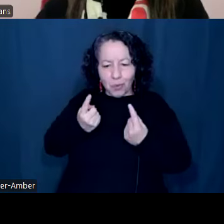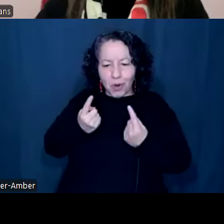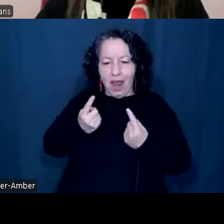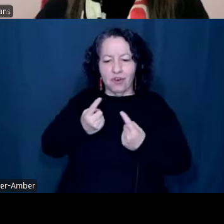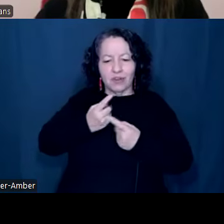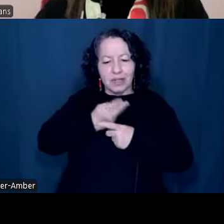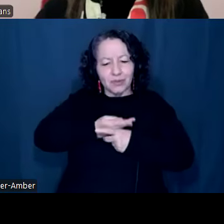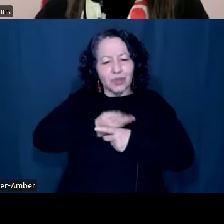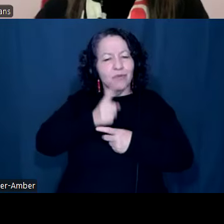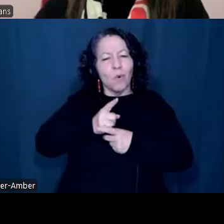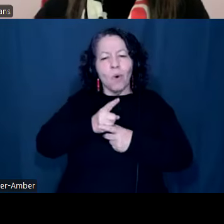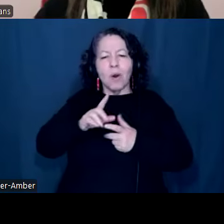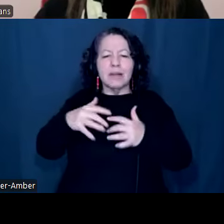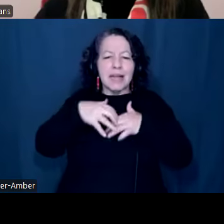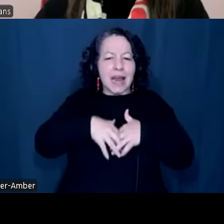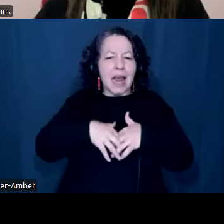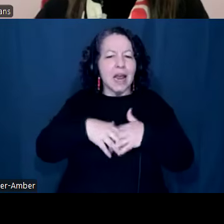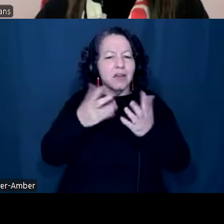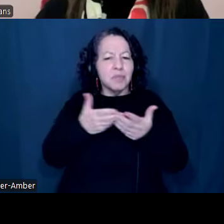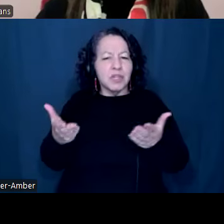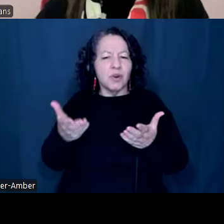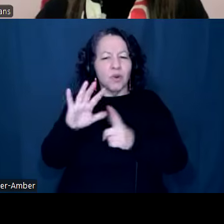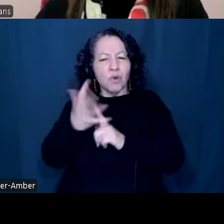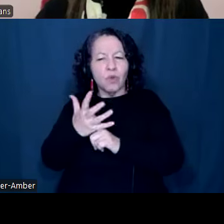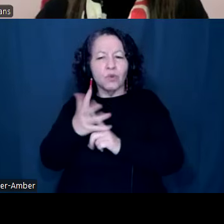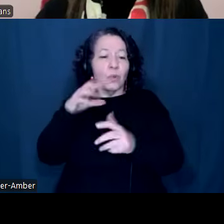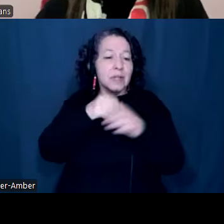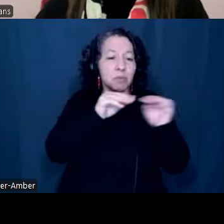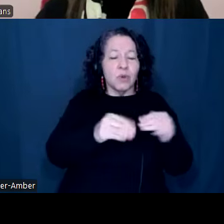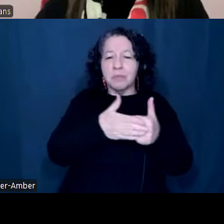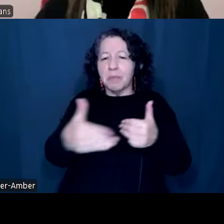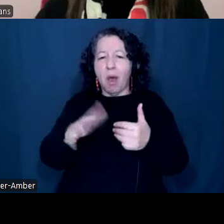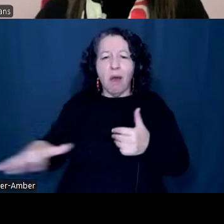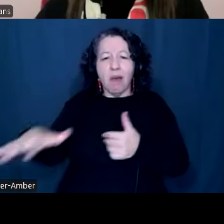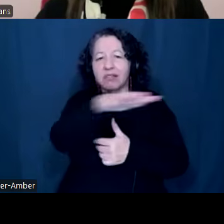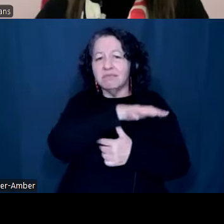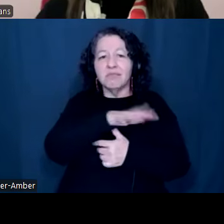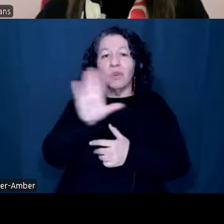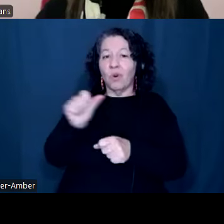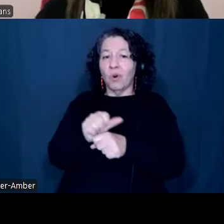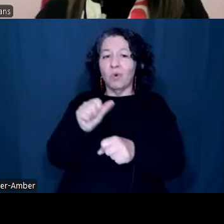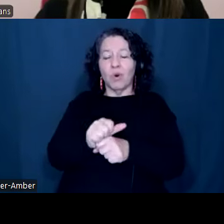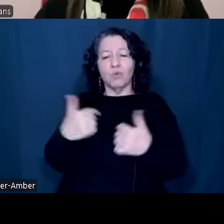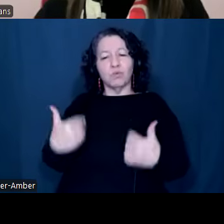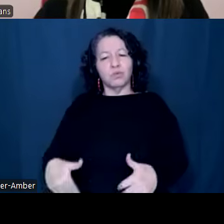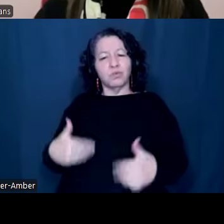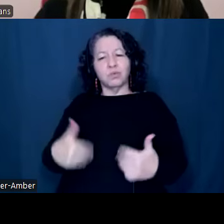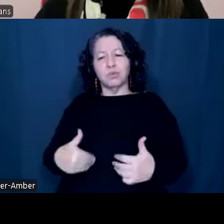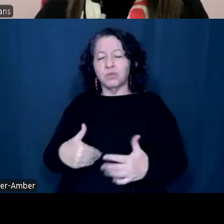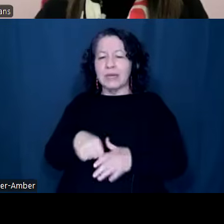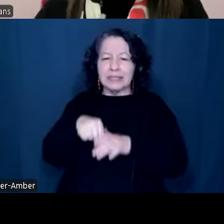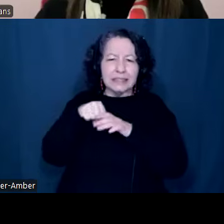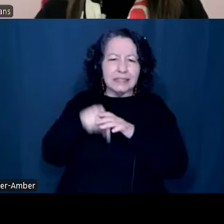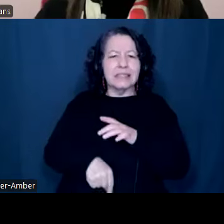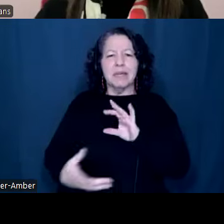material culture in museum settings and beyond. Her work resonates deeply with the Southwest, and